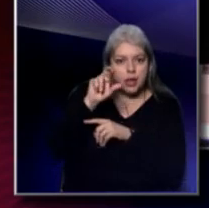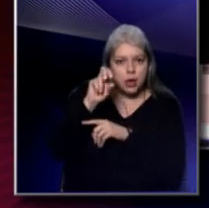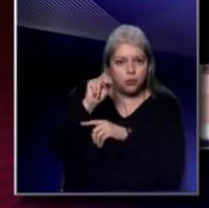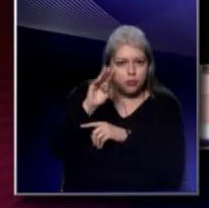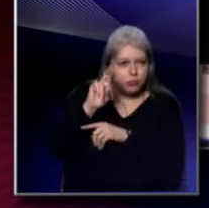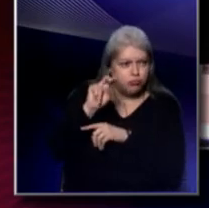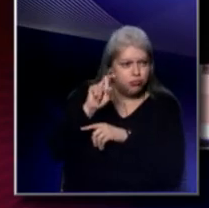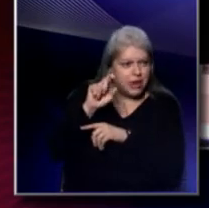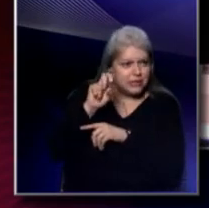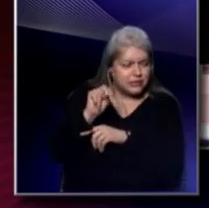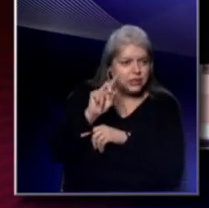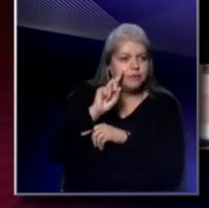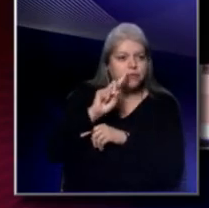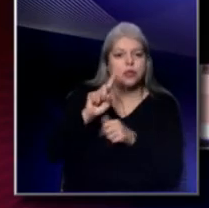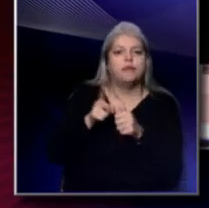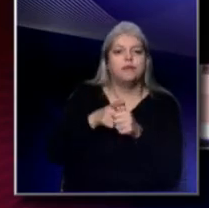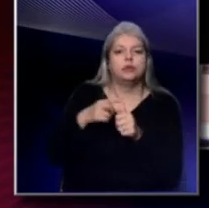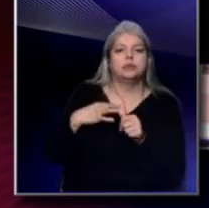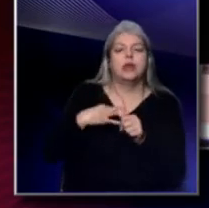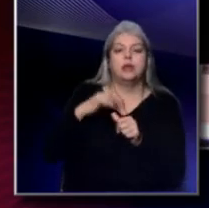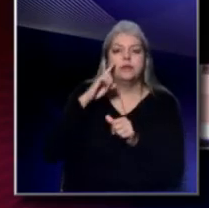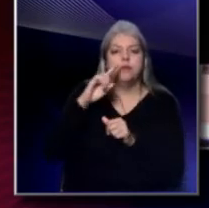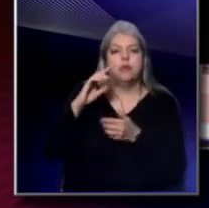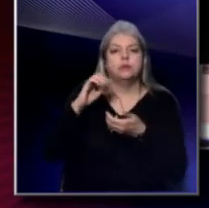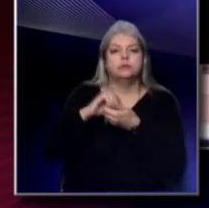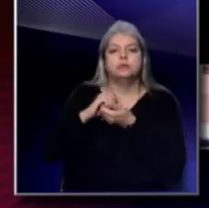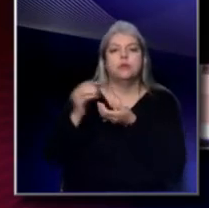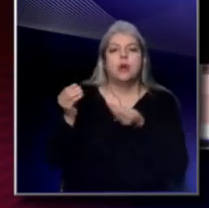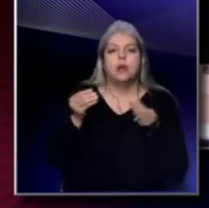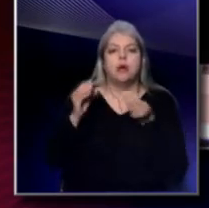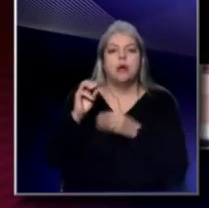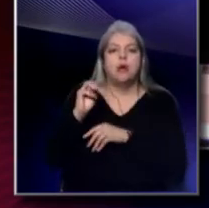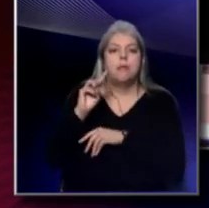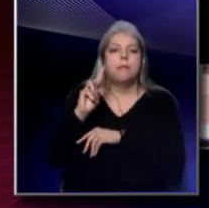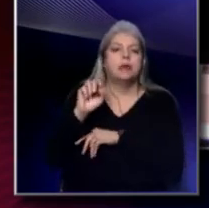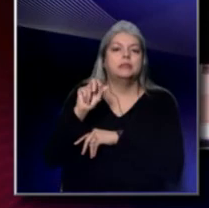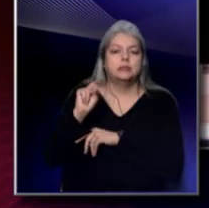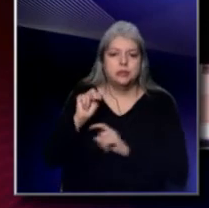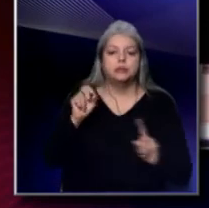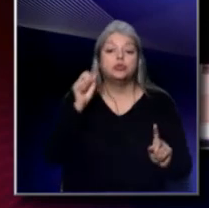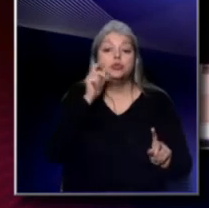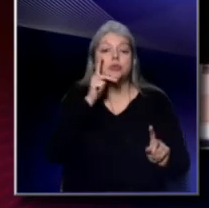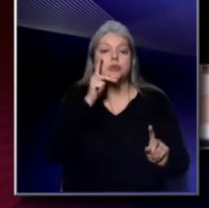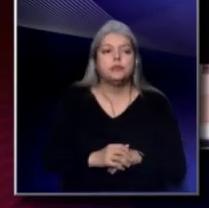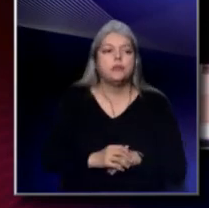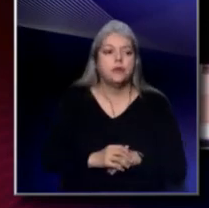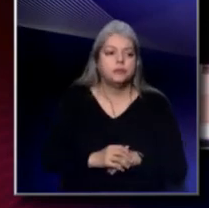for the ombudsman position. I second. This is Duque.